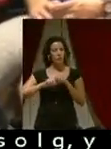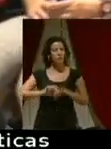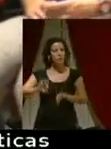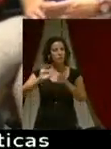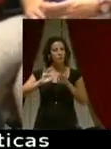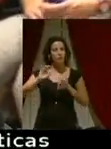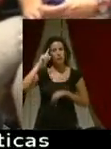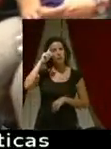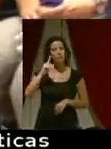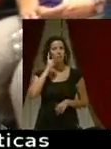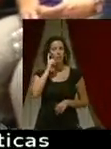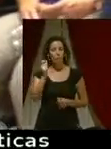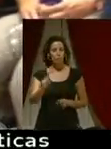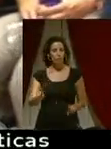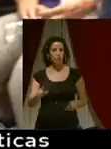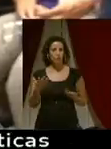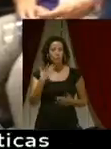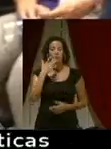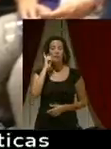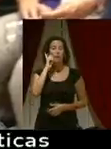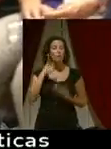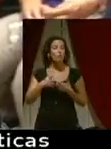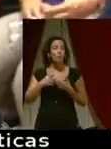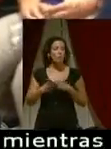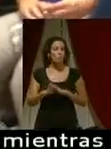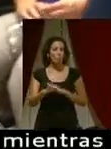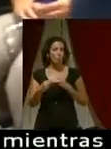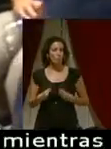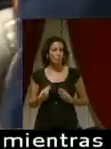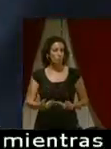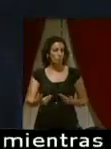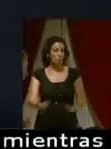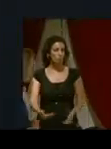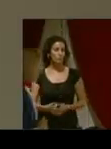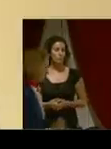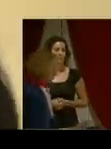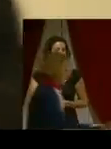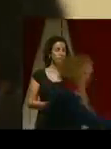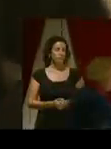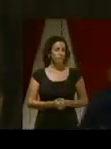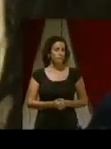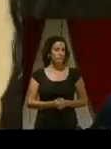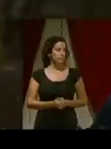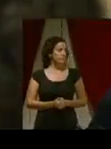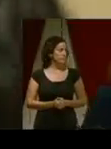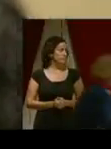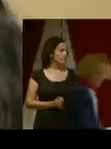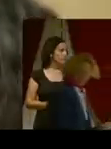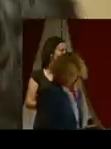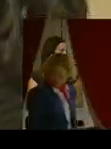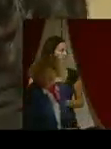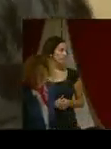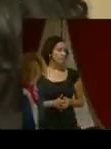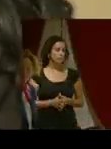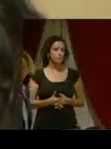and they don't necessarily use the special features that the smartphone provides, and as long as the mobile device works, they stick